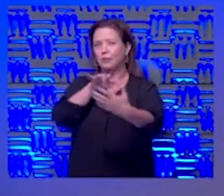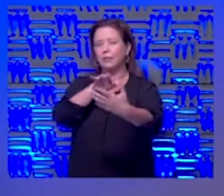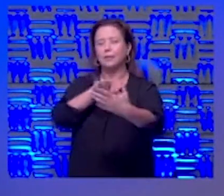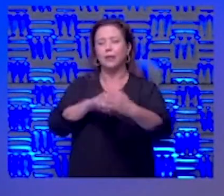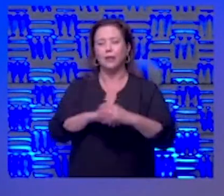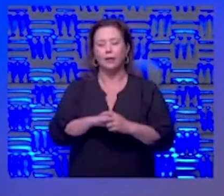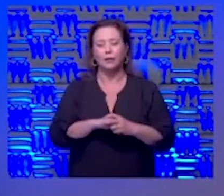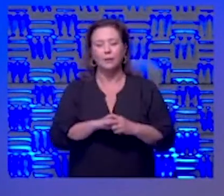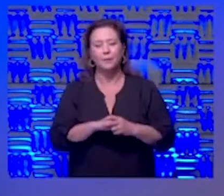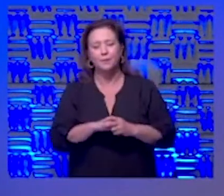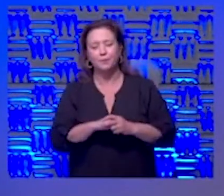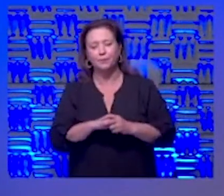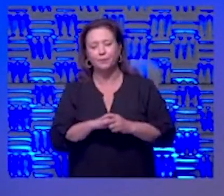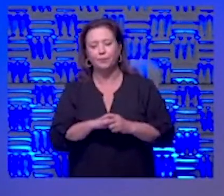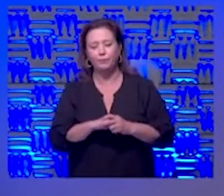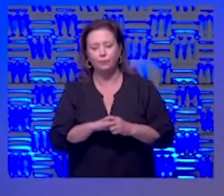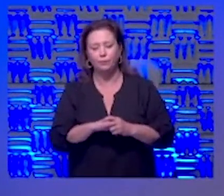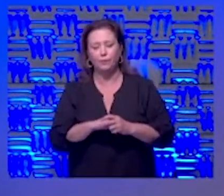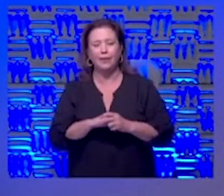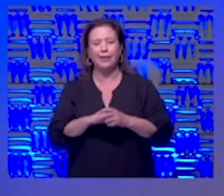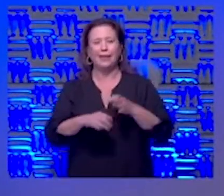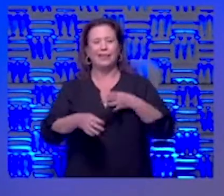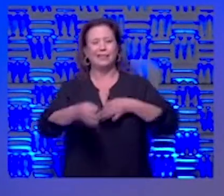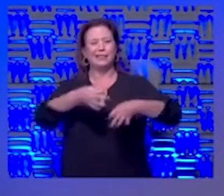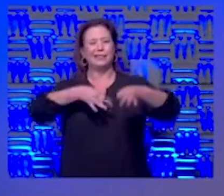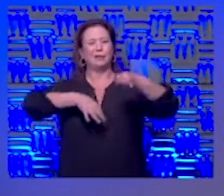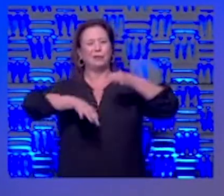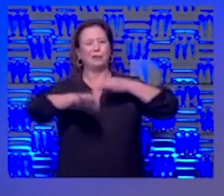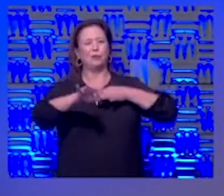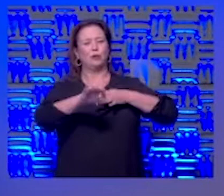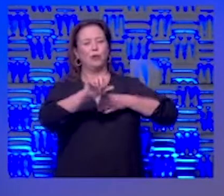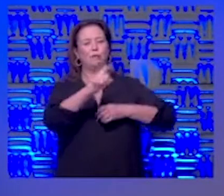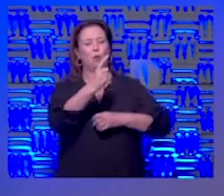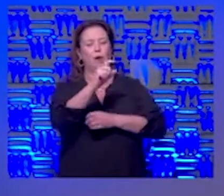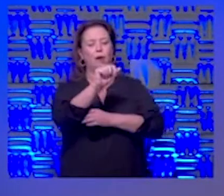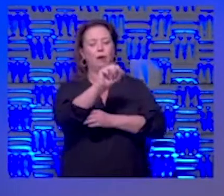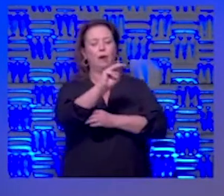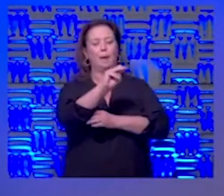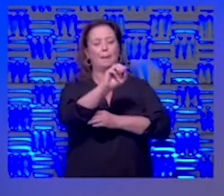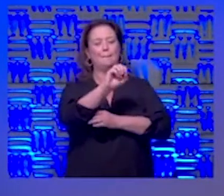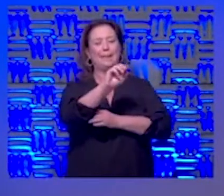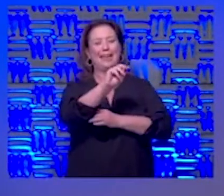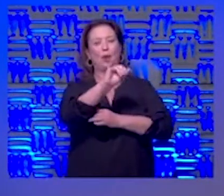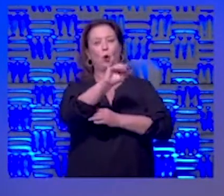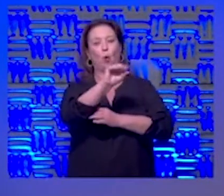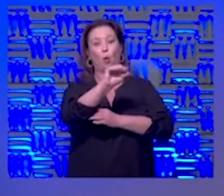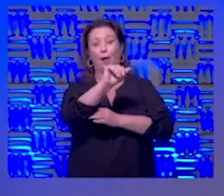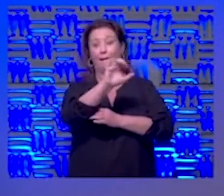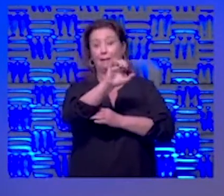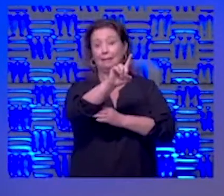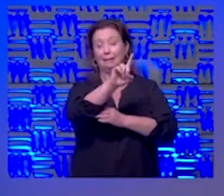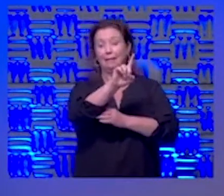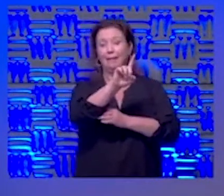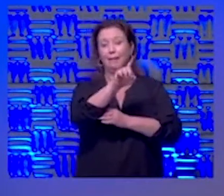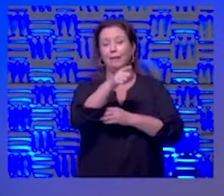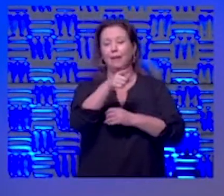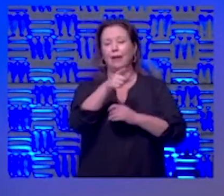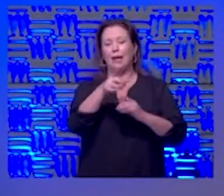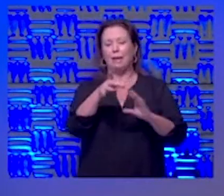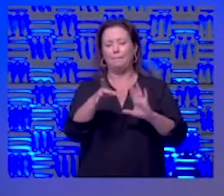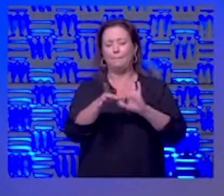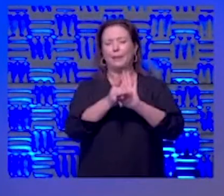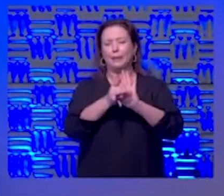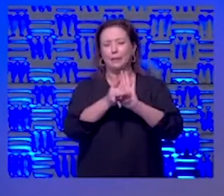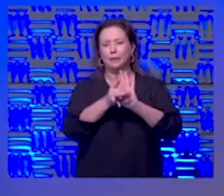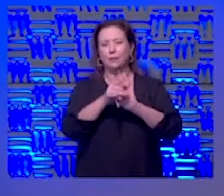Again, it is a substitution of one of the amino acids. It looks like it may bind to the receptor a